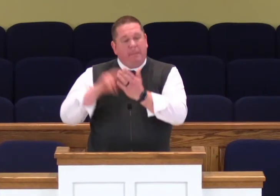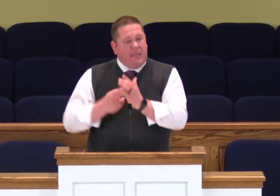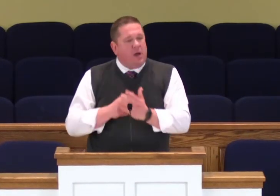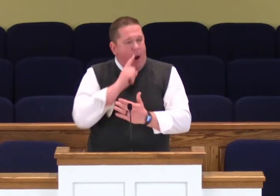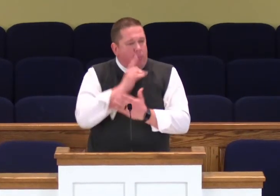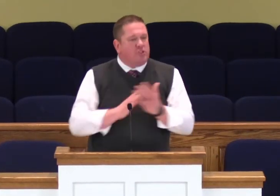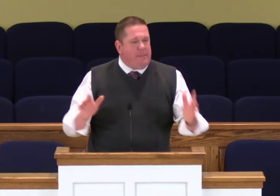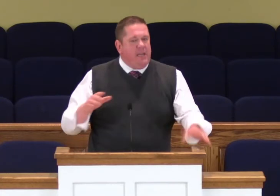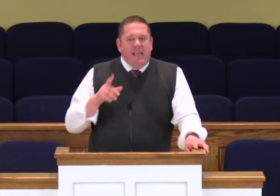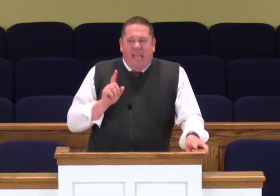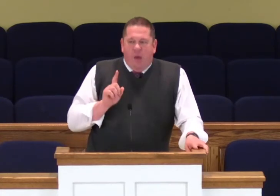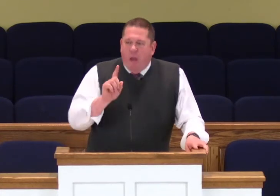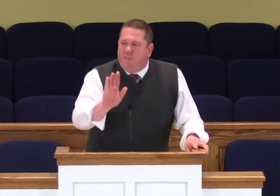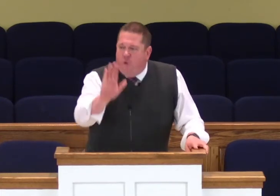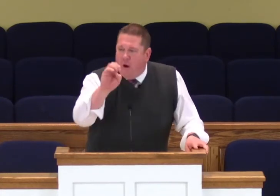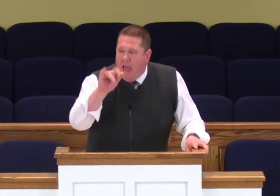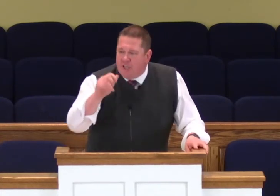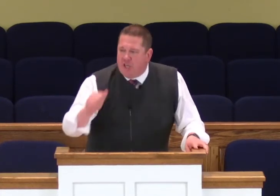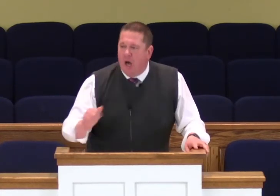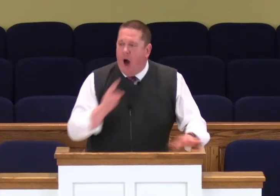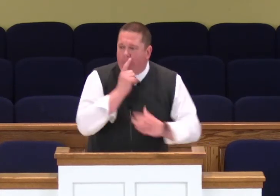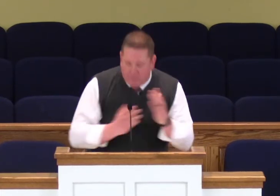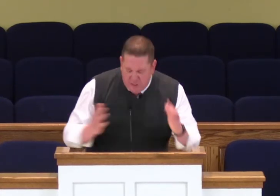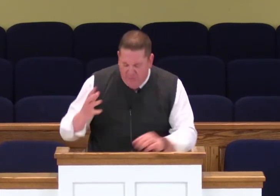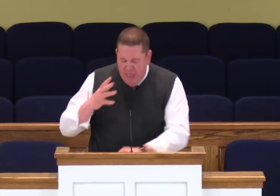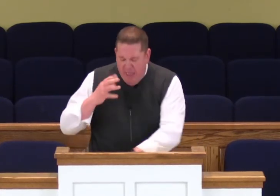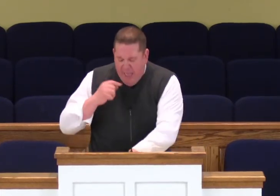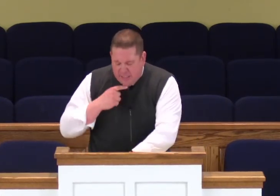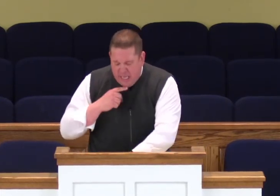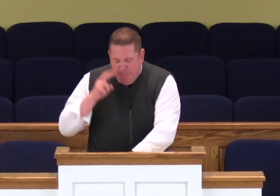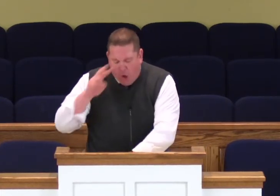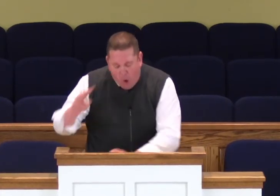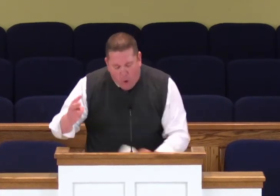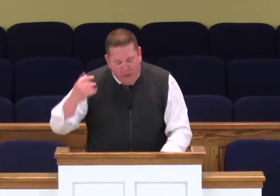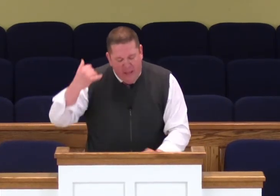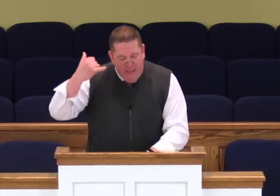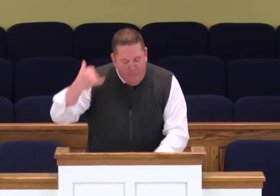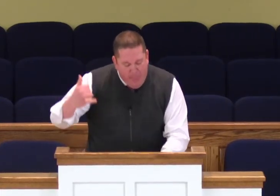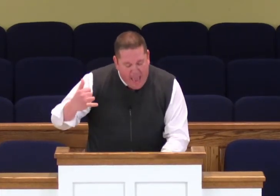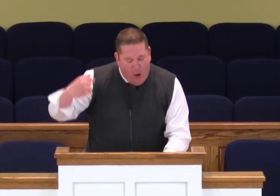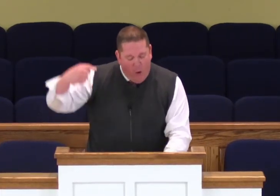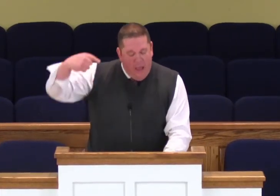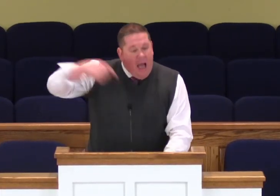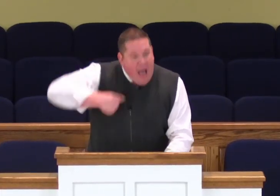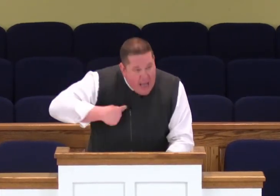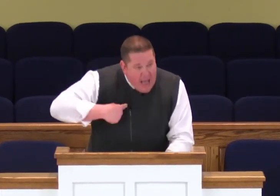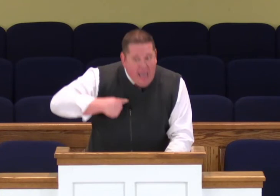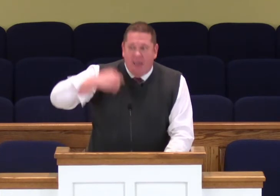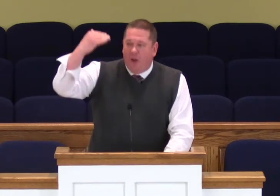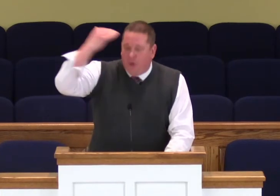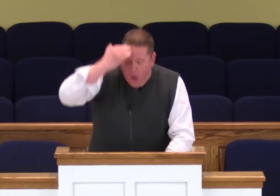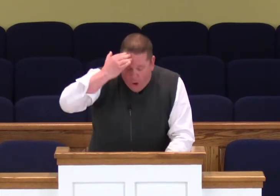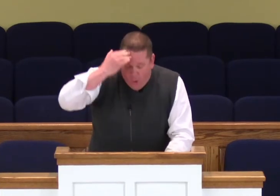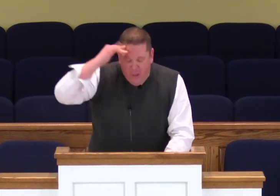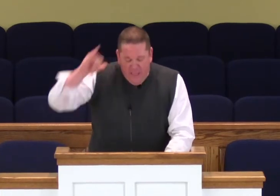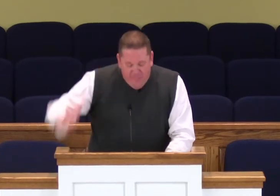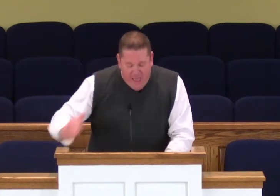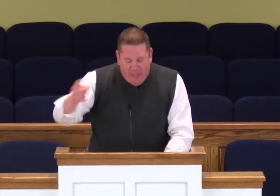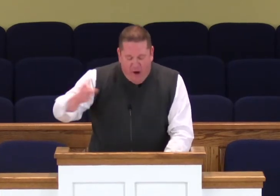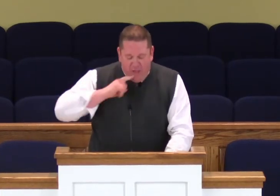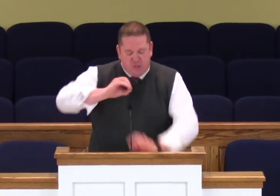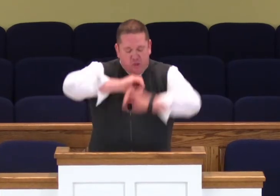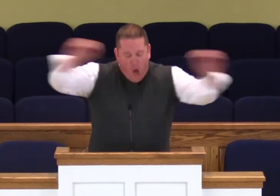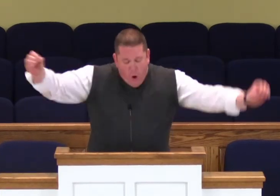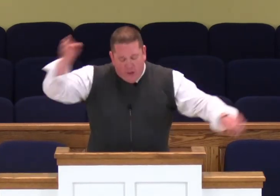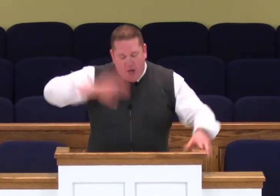before him means a humble statement. He went before Elisha, humbled himself, and said, behold, now I know that